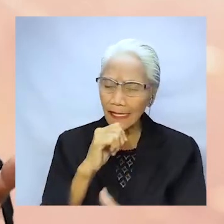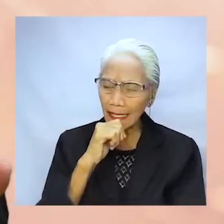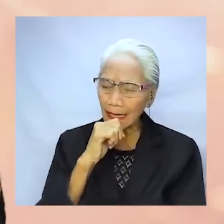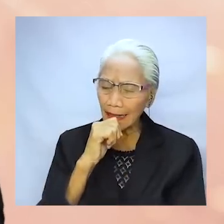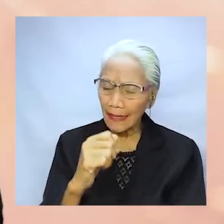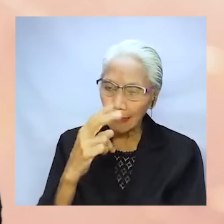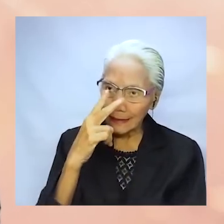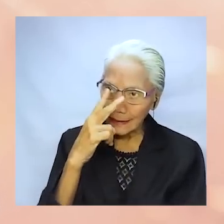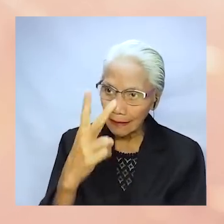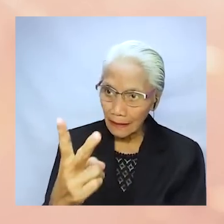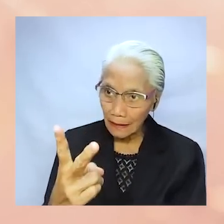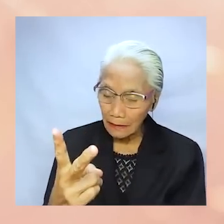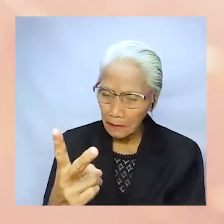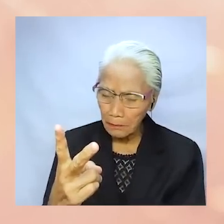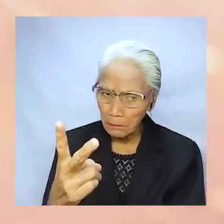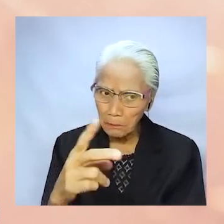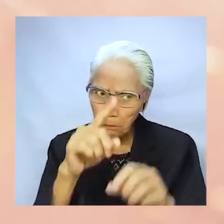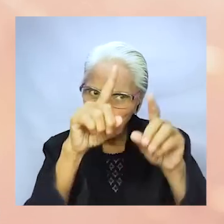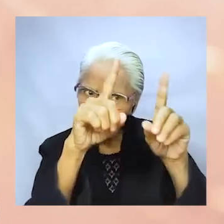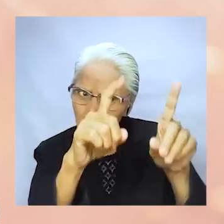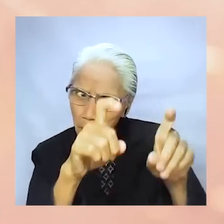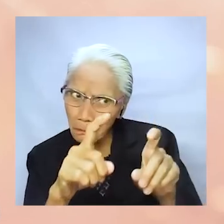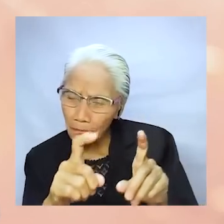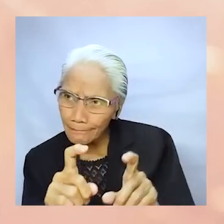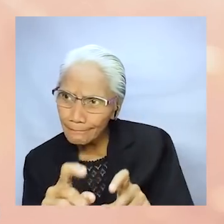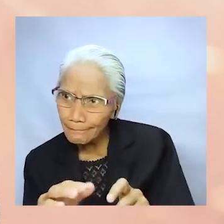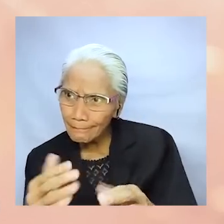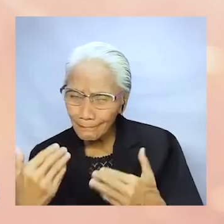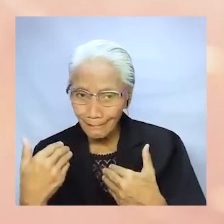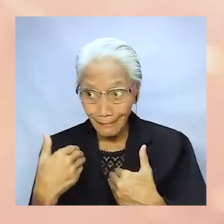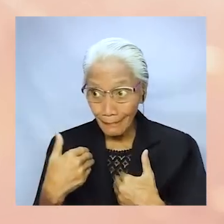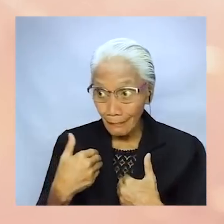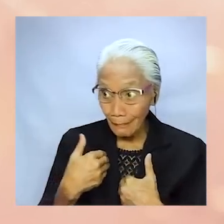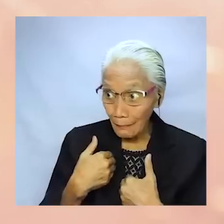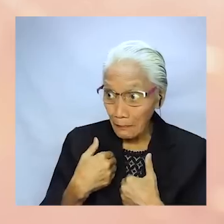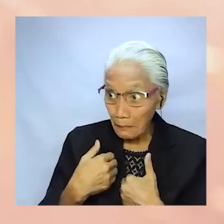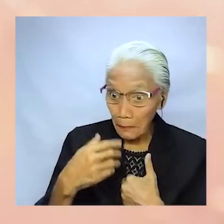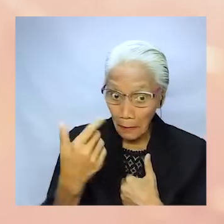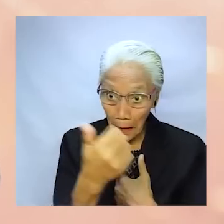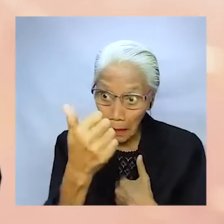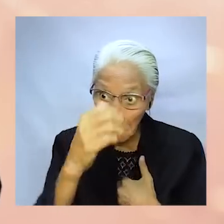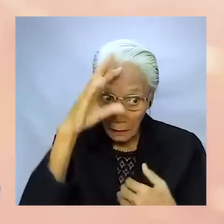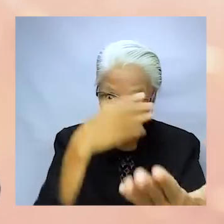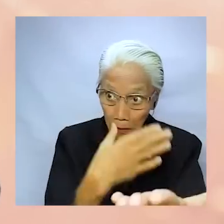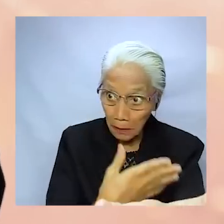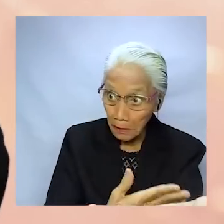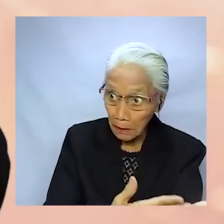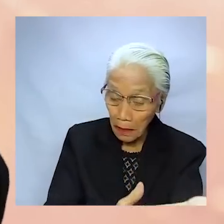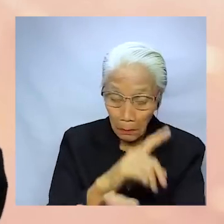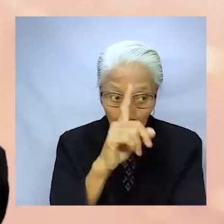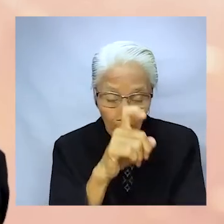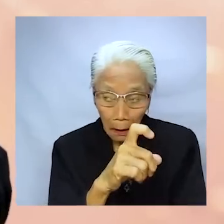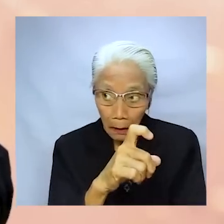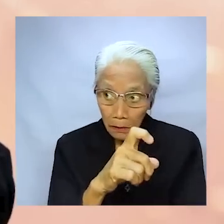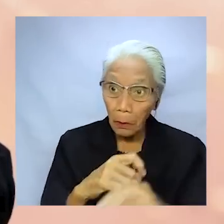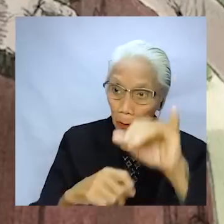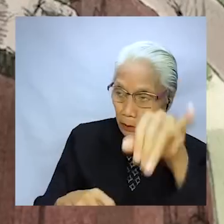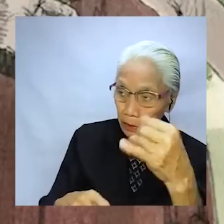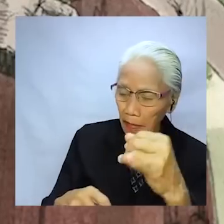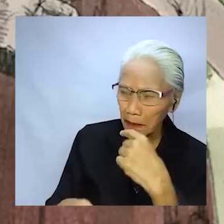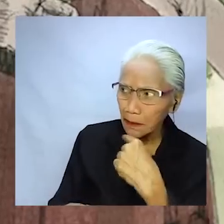he inquired, "Is there another son that you have?" And Jesse said, "Yes, the youngest,